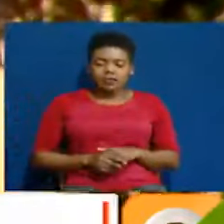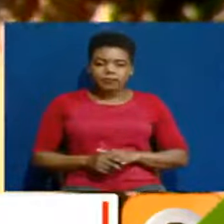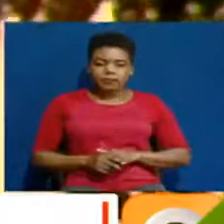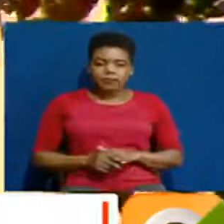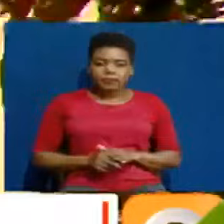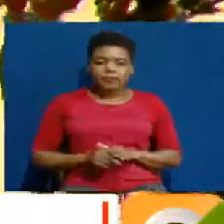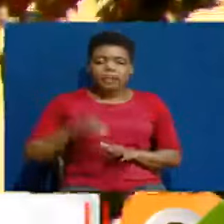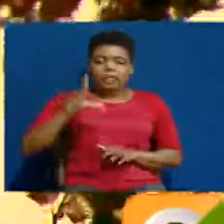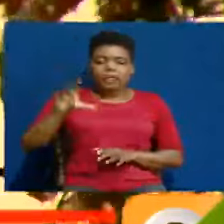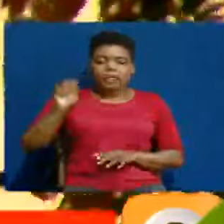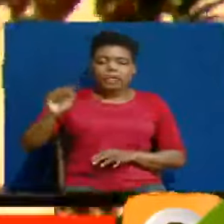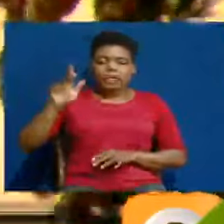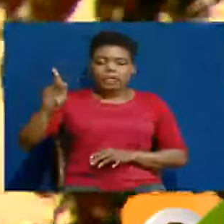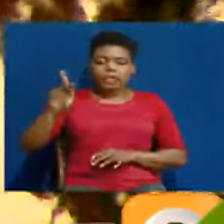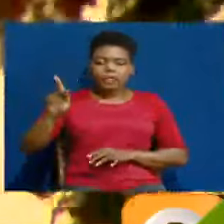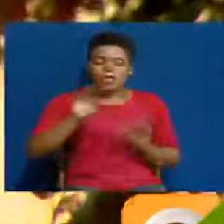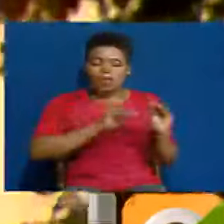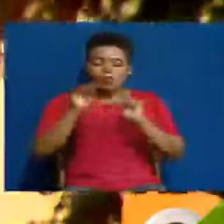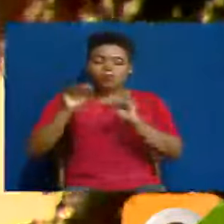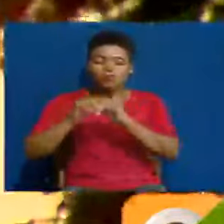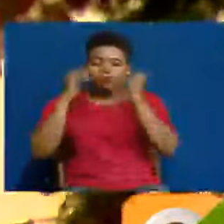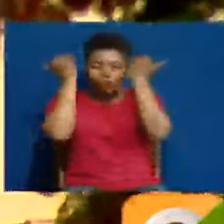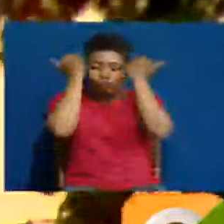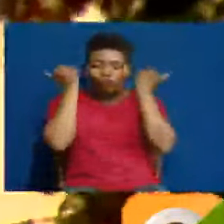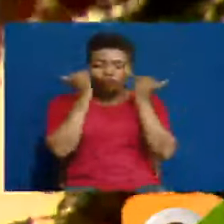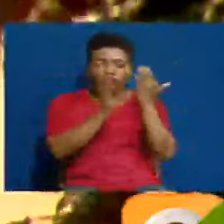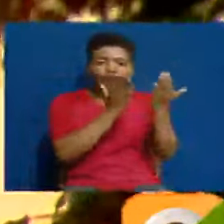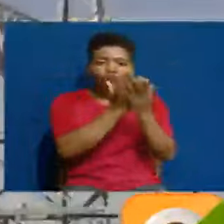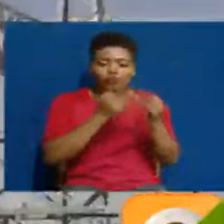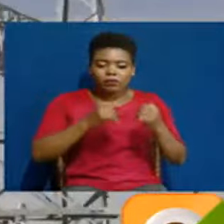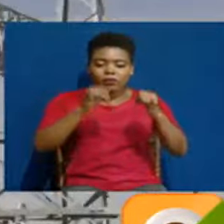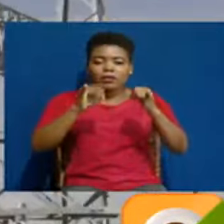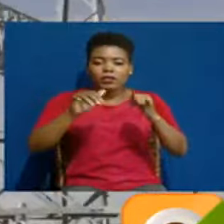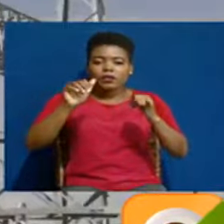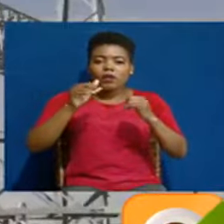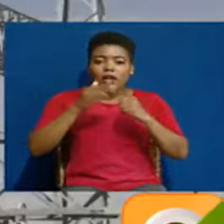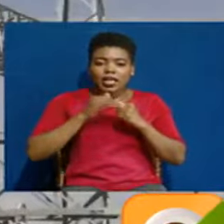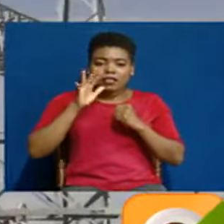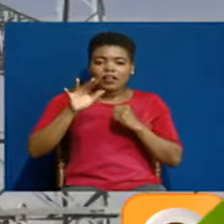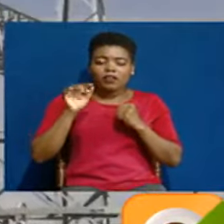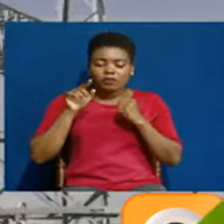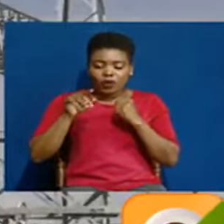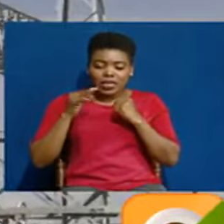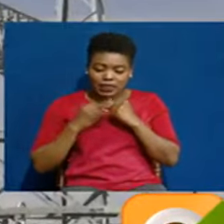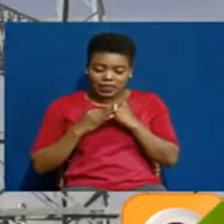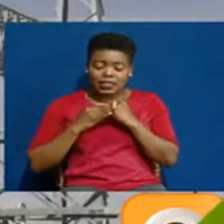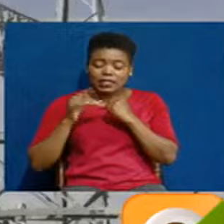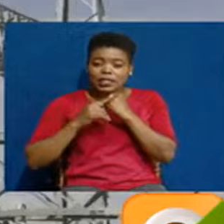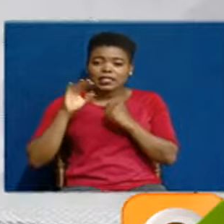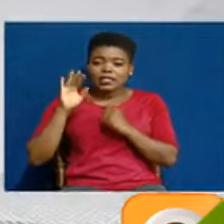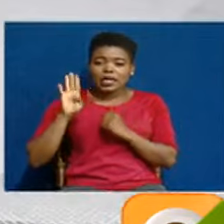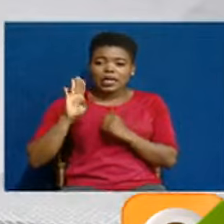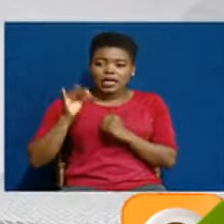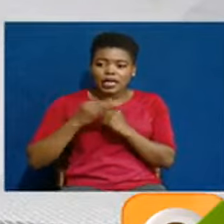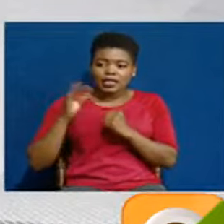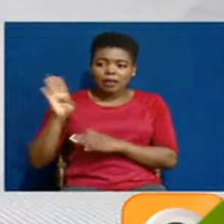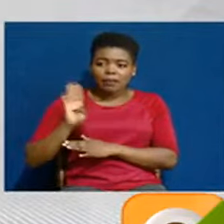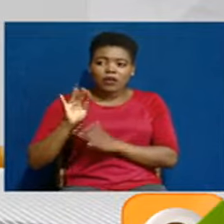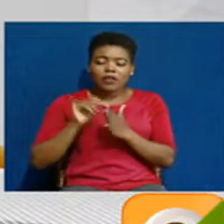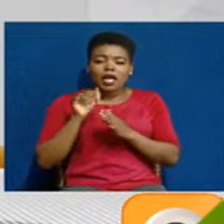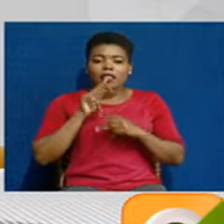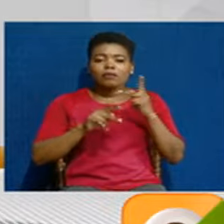The Law Society of Kenya moved to court to have the implementation of the 95.68 billion shillings agreement on grounds that the